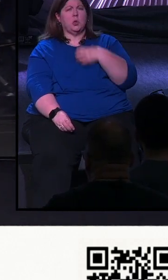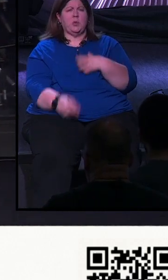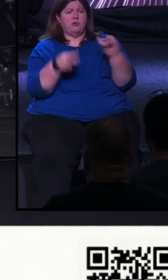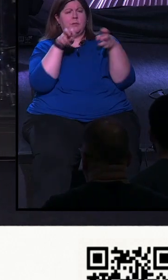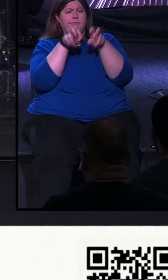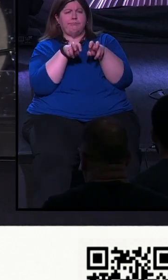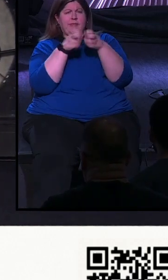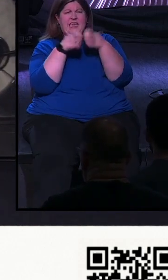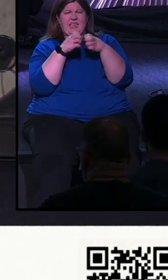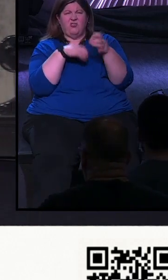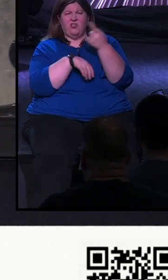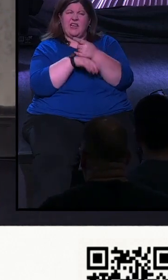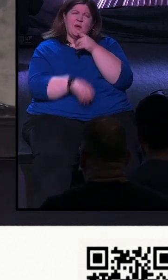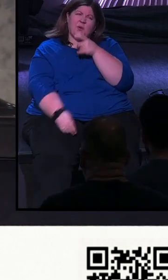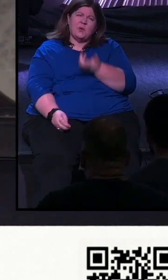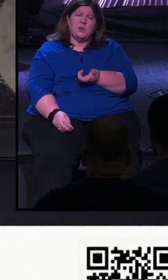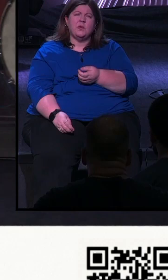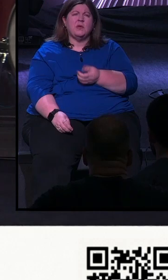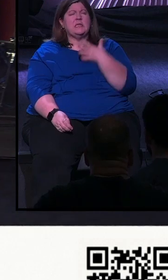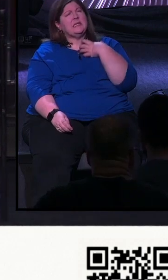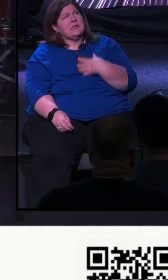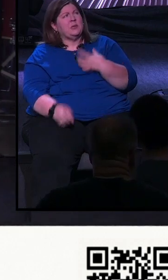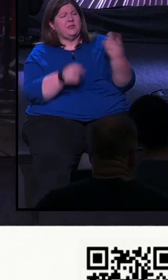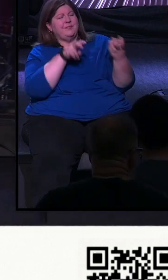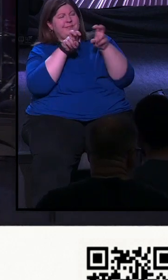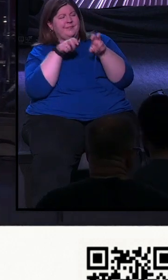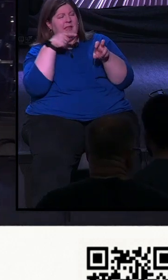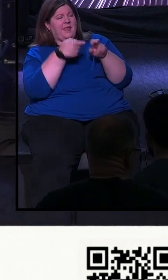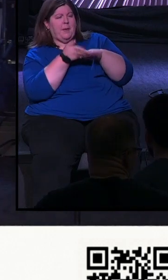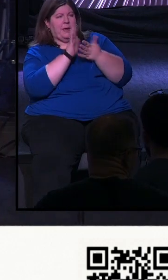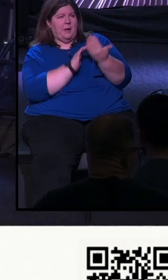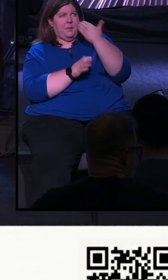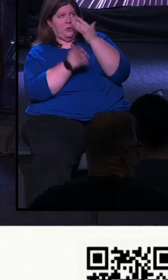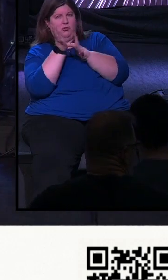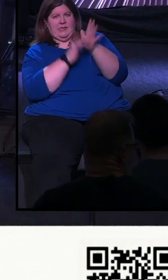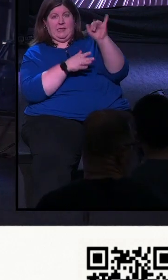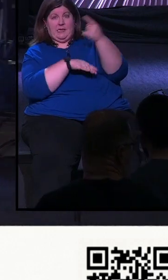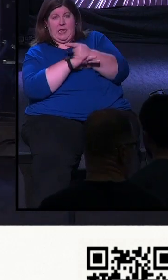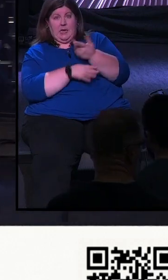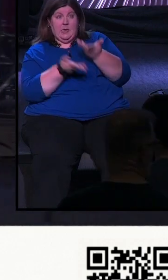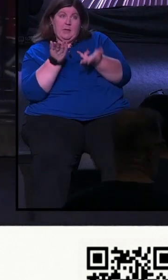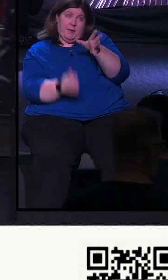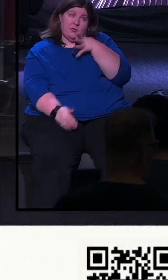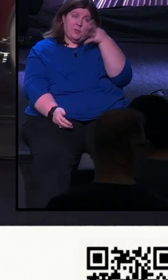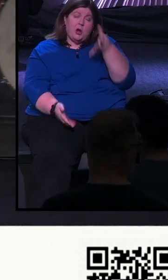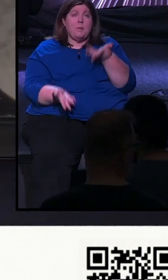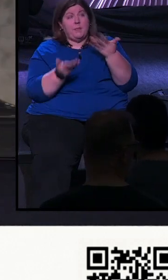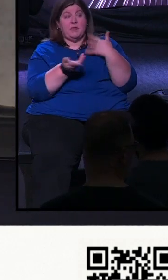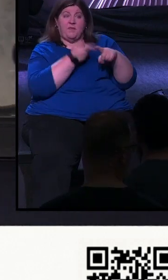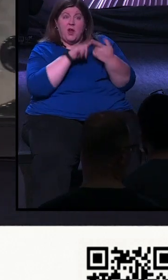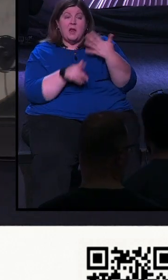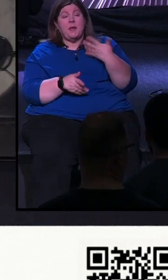next to you? Who do you want to see come to know Jesus on that day? Maybe it's a family member, maybe it's a friend, maybe